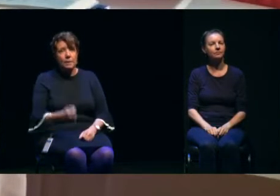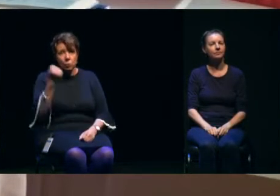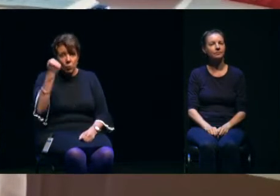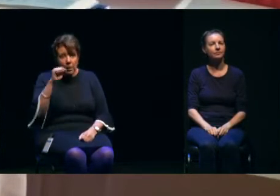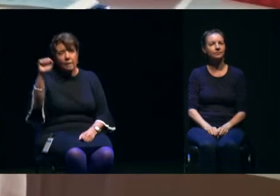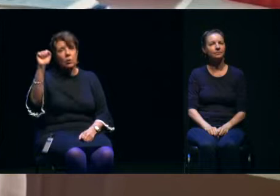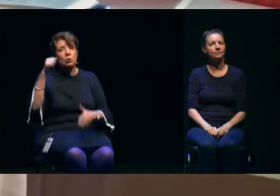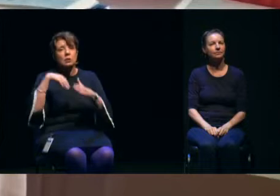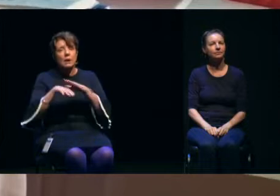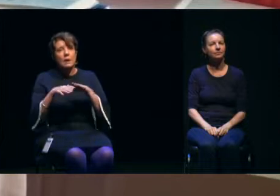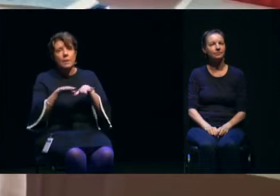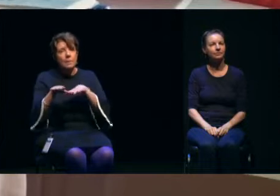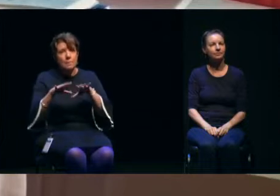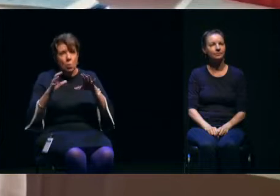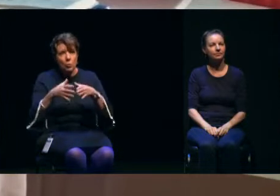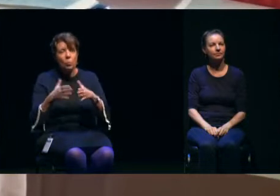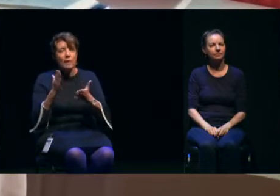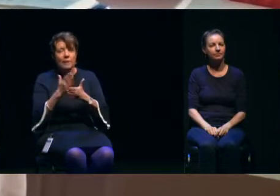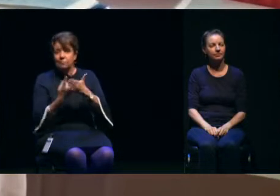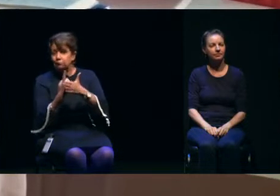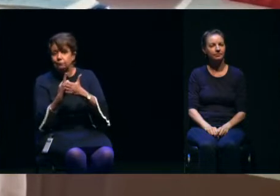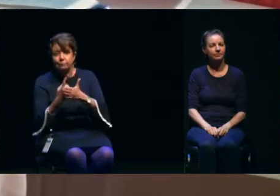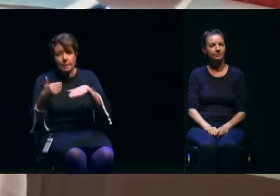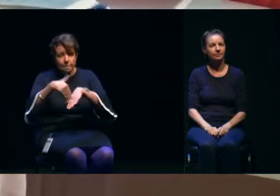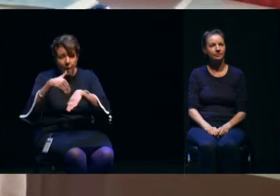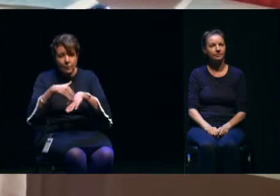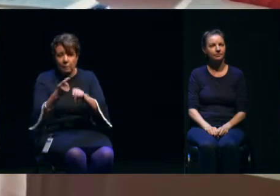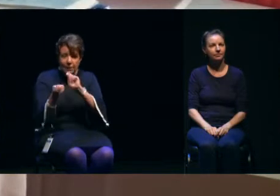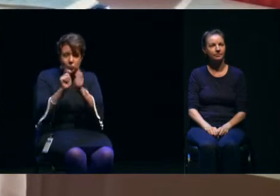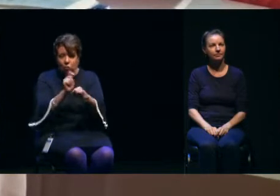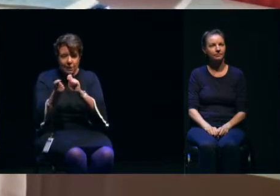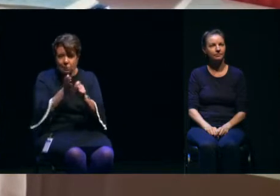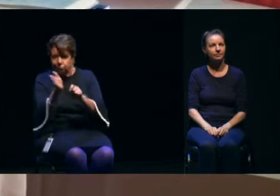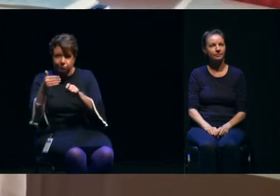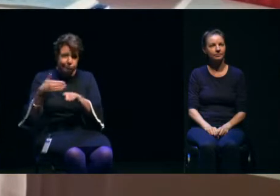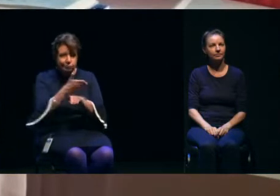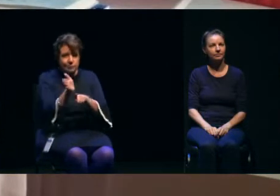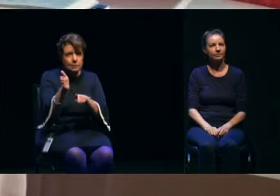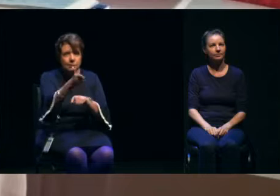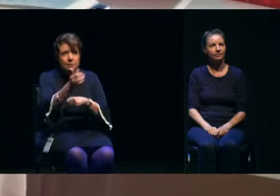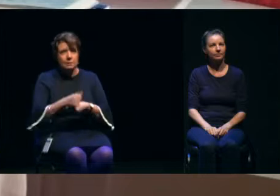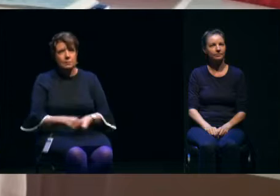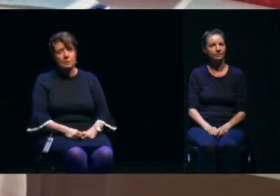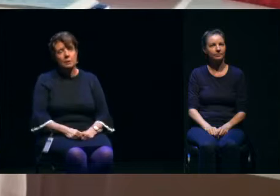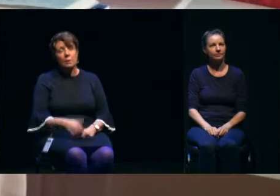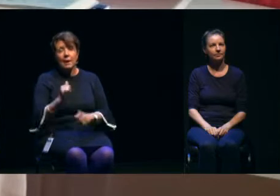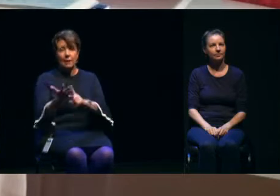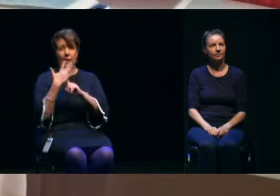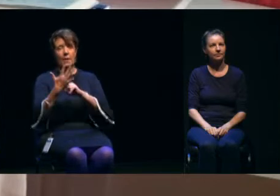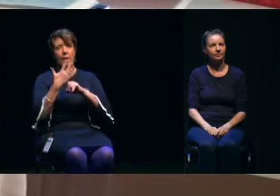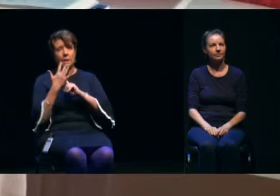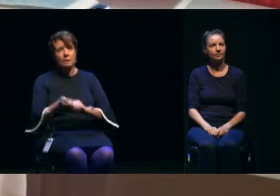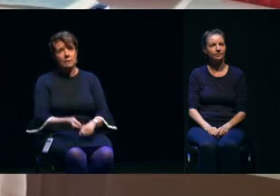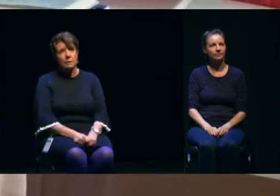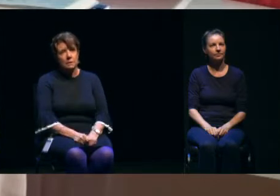the movement. We have met crossroads and we have had to change directions. There has been backlash.